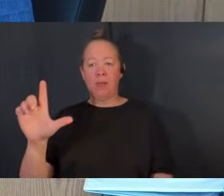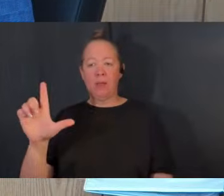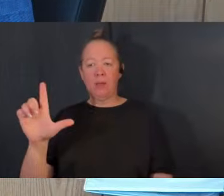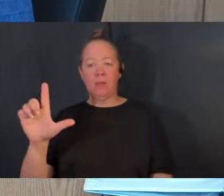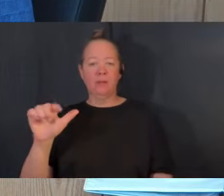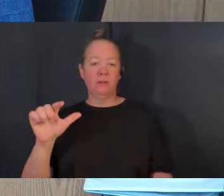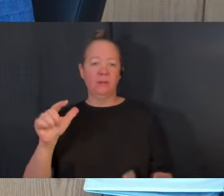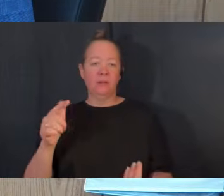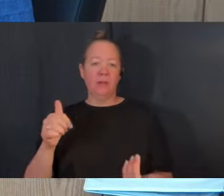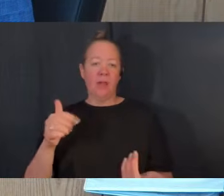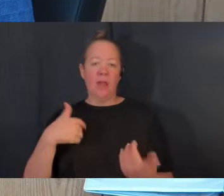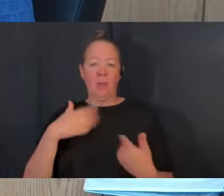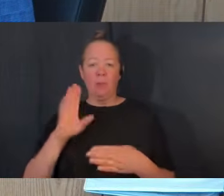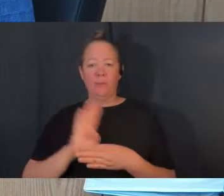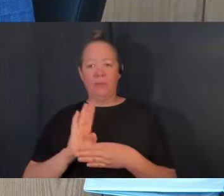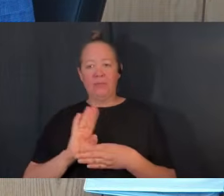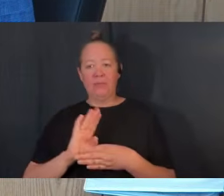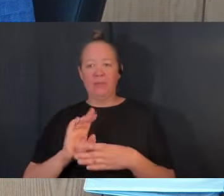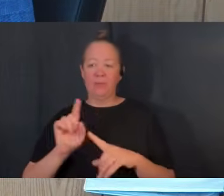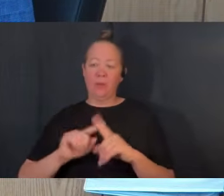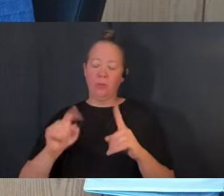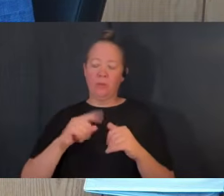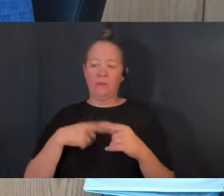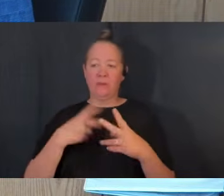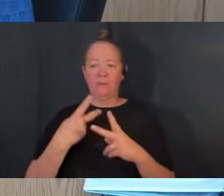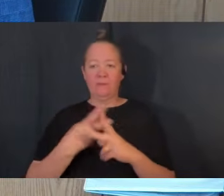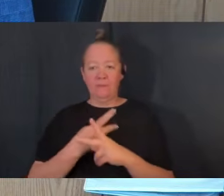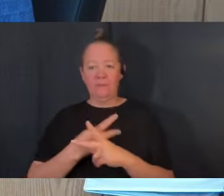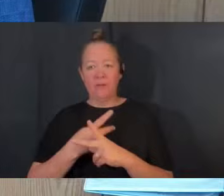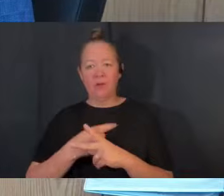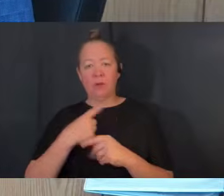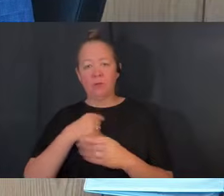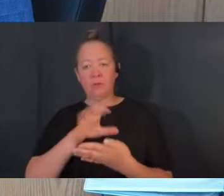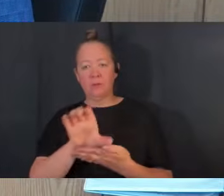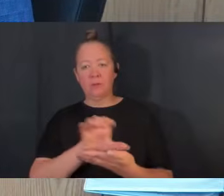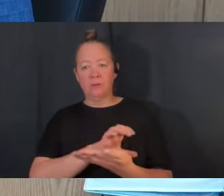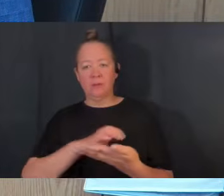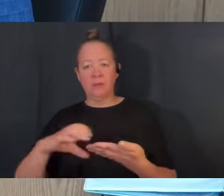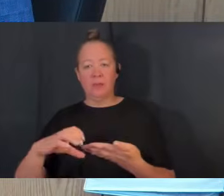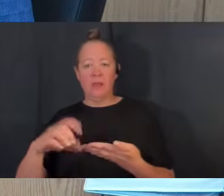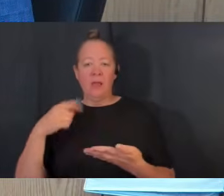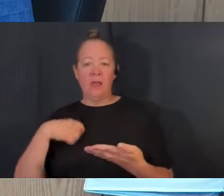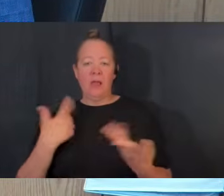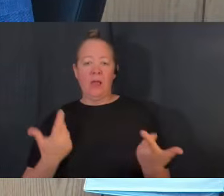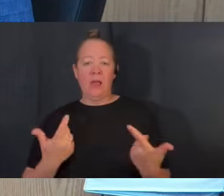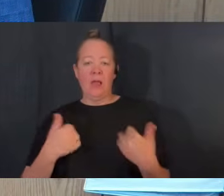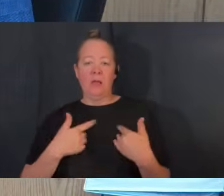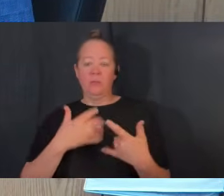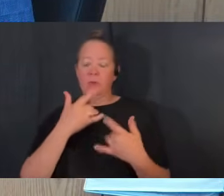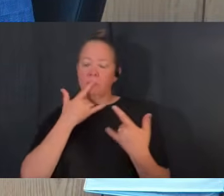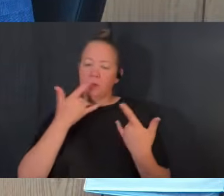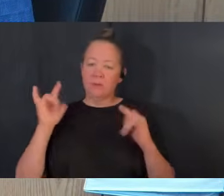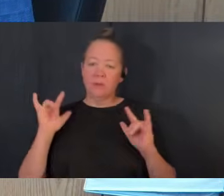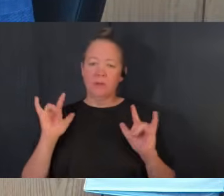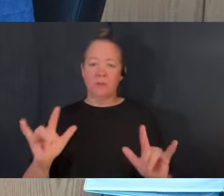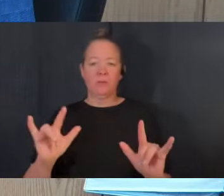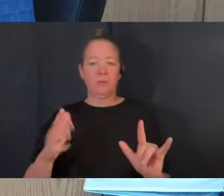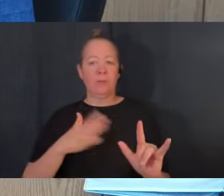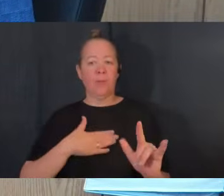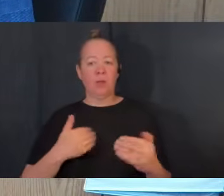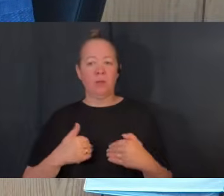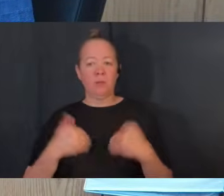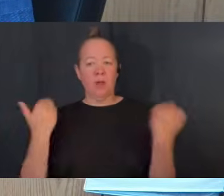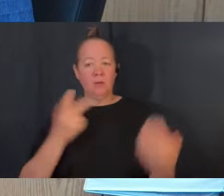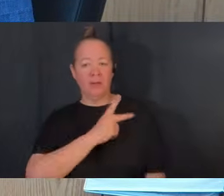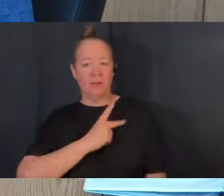some cake. But wish him a happy birthday. Love you dearly, my young king. As you know, the 4th